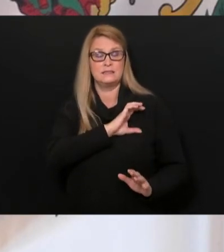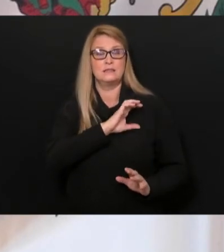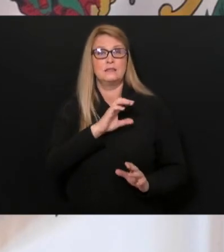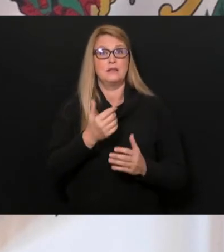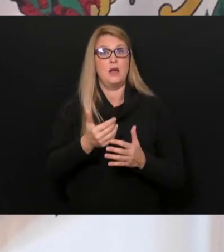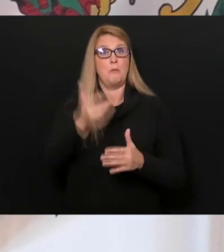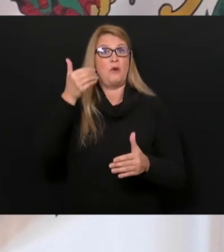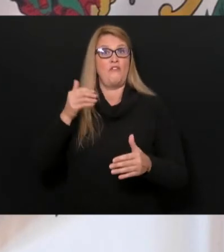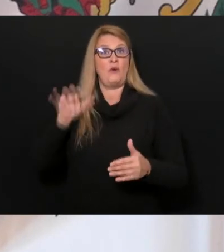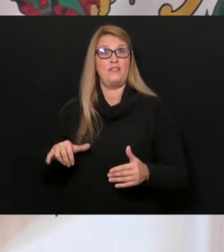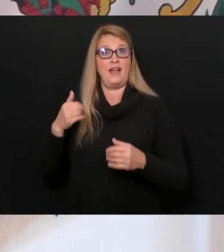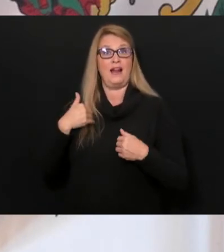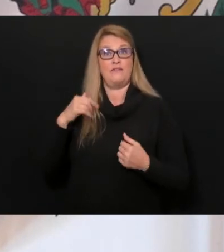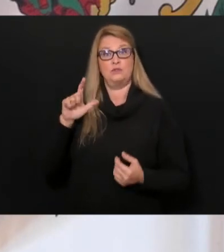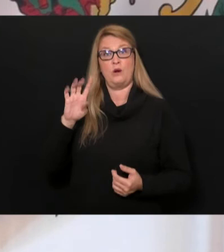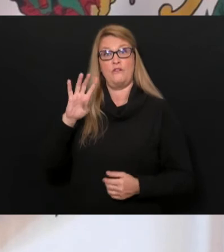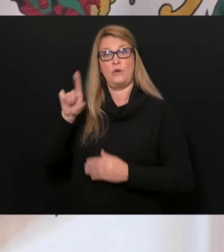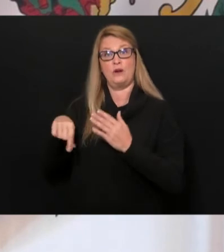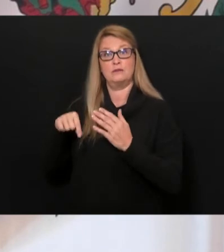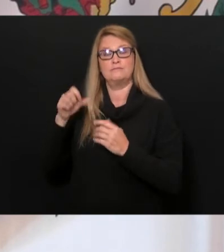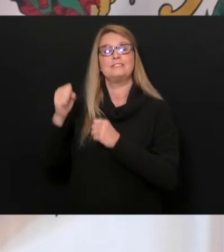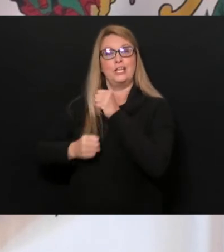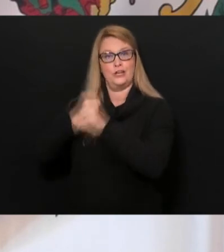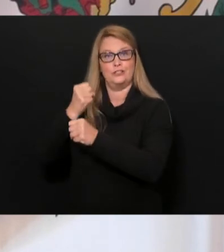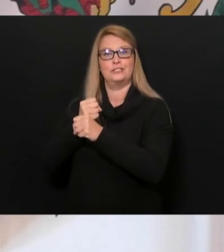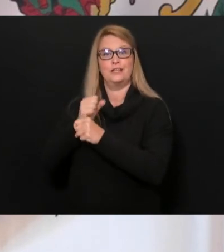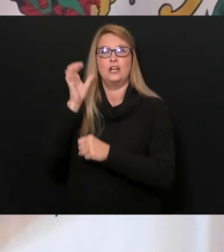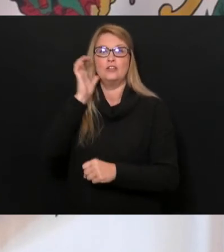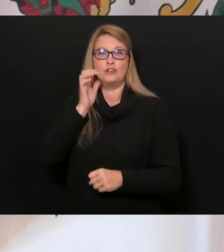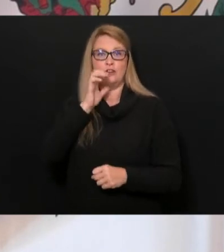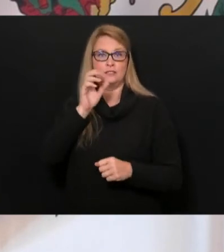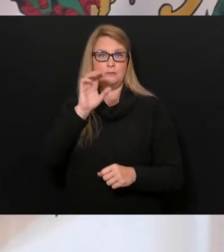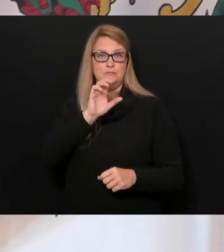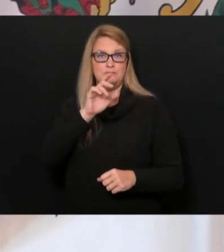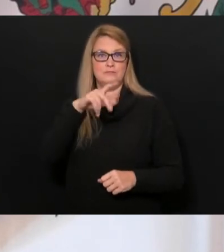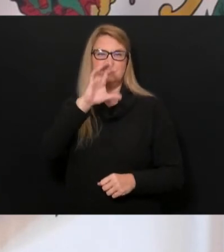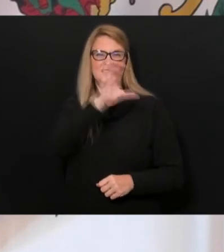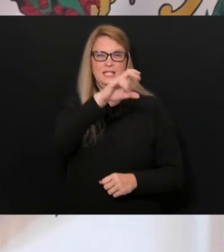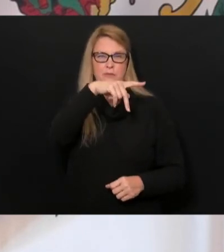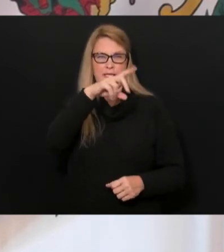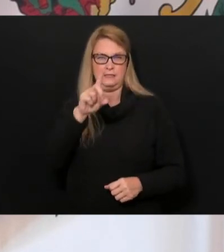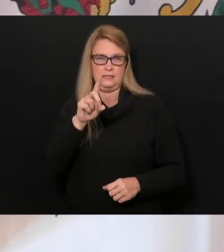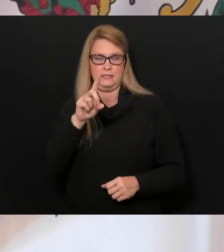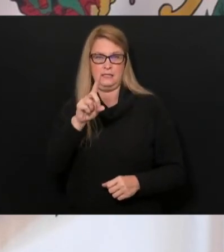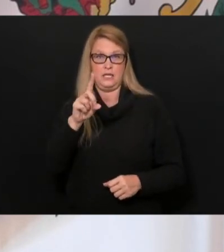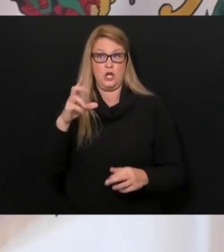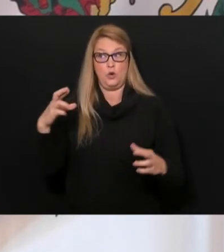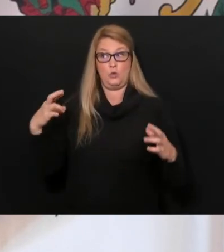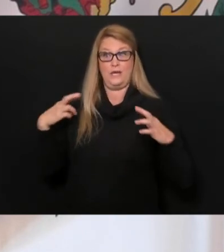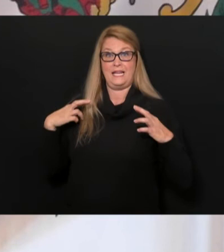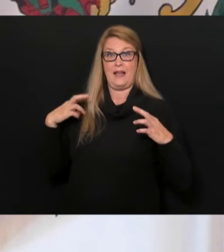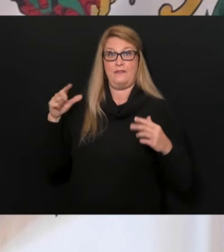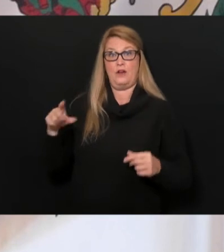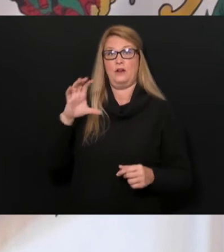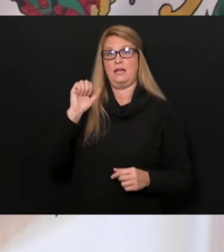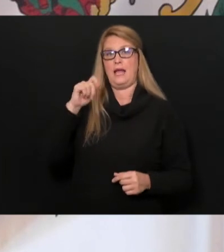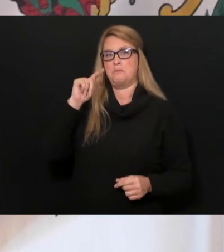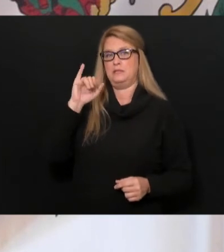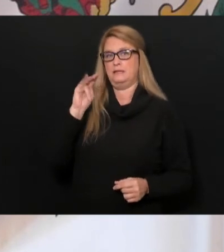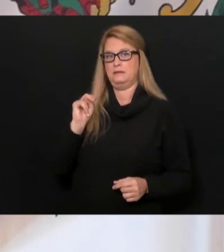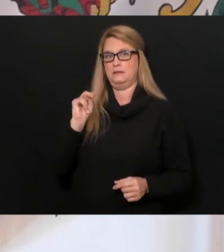served 24 years on the Charleston Police Department and retired there as a captain. Captain Sadler was